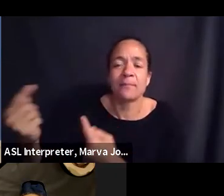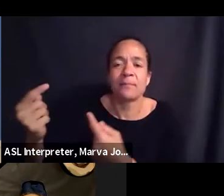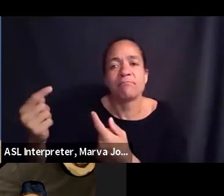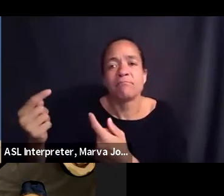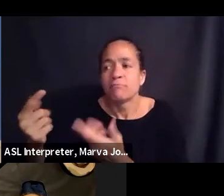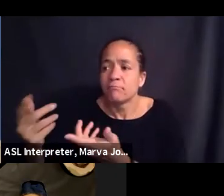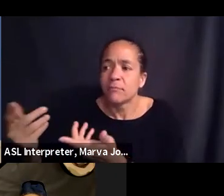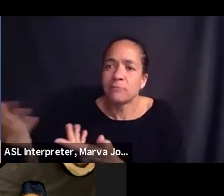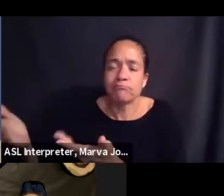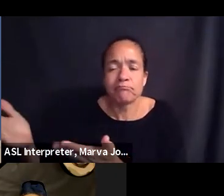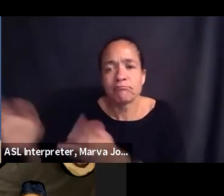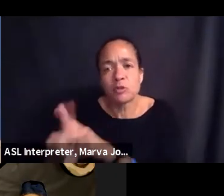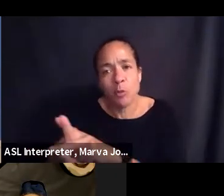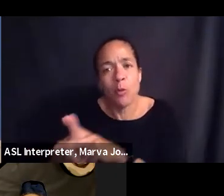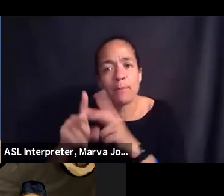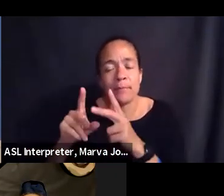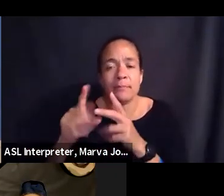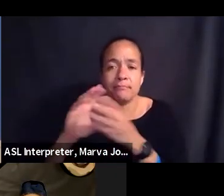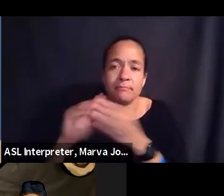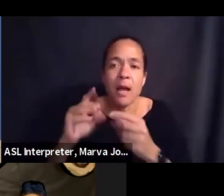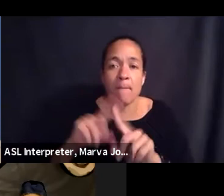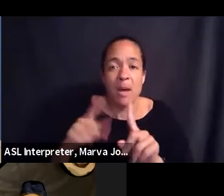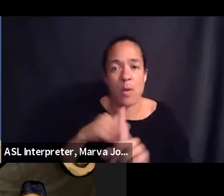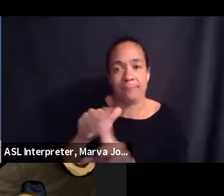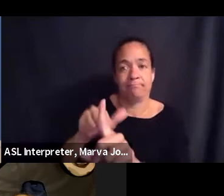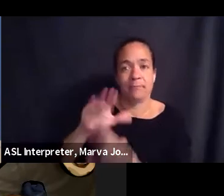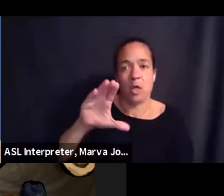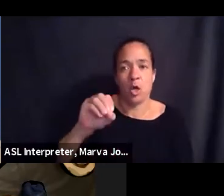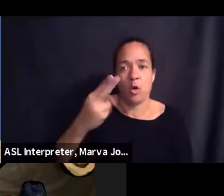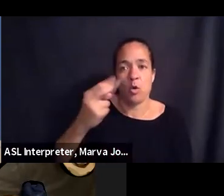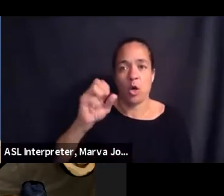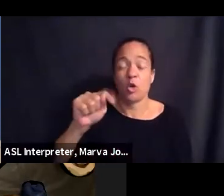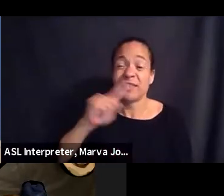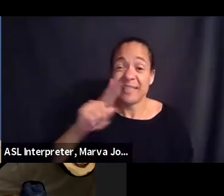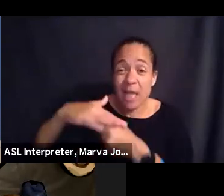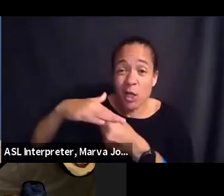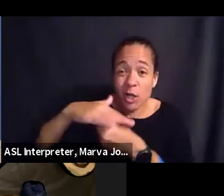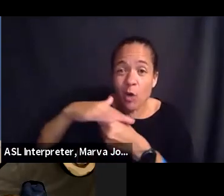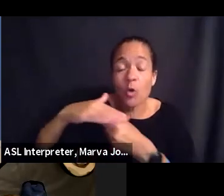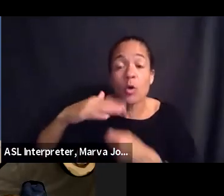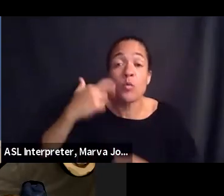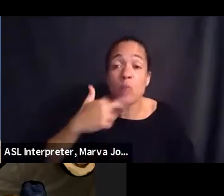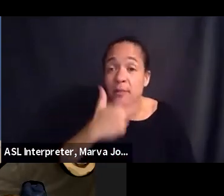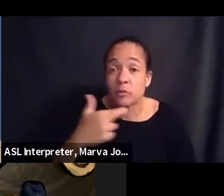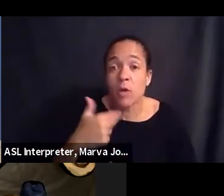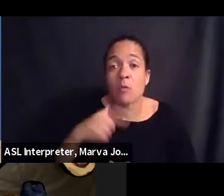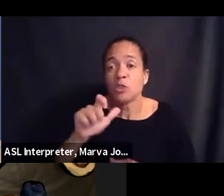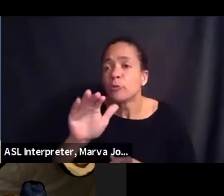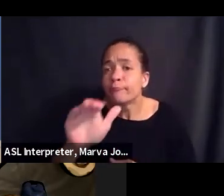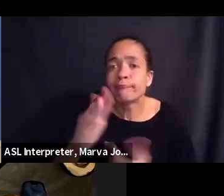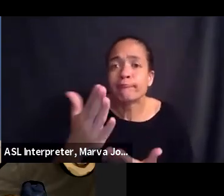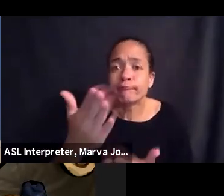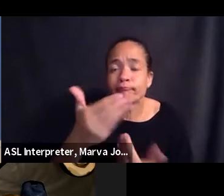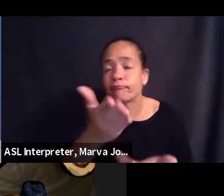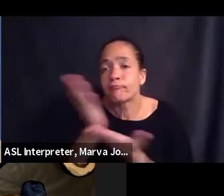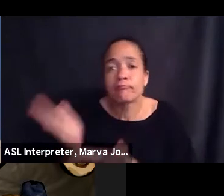fun with that is we always reached out to the co-hosts and said, who would you like? Is there a local neighborhood restaurant that you would like to support?